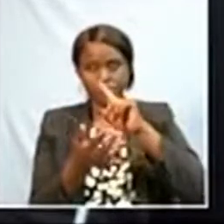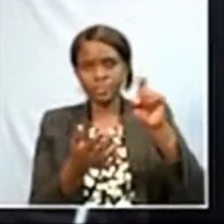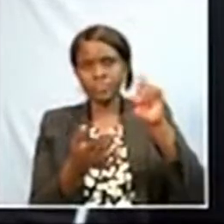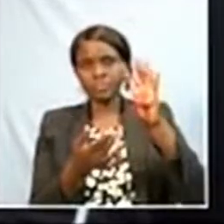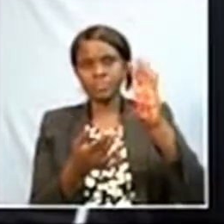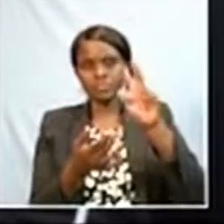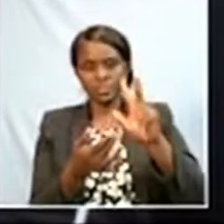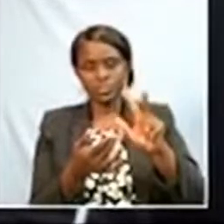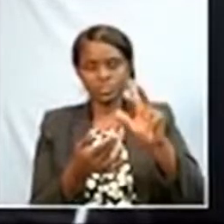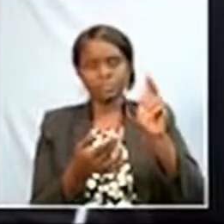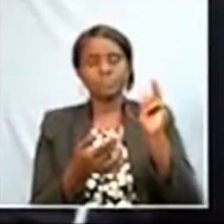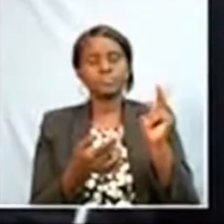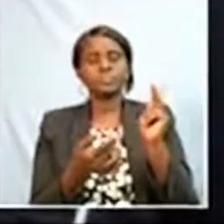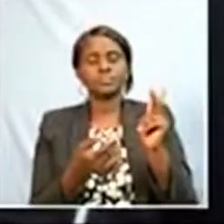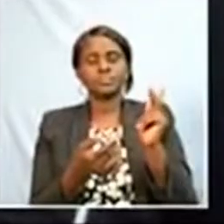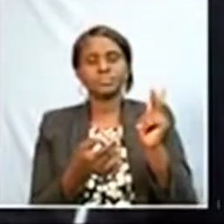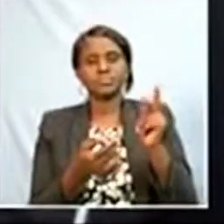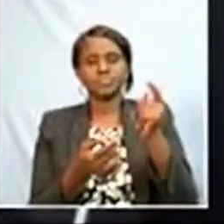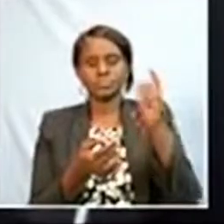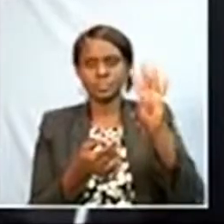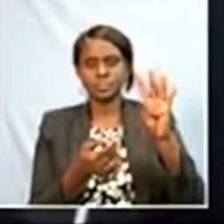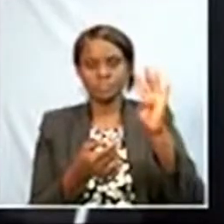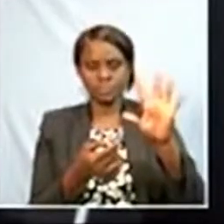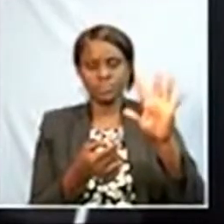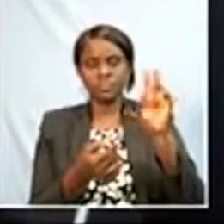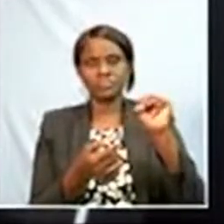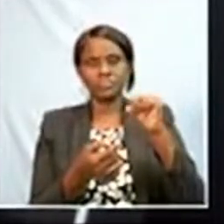32,143 kwacha 45 ingwe.